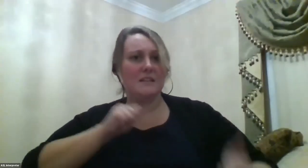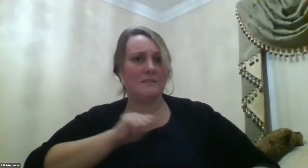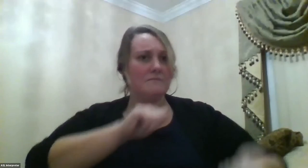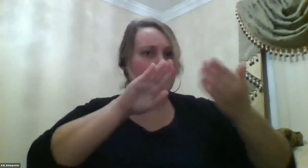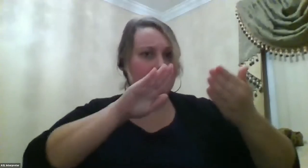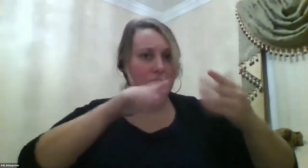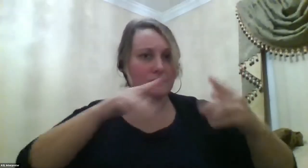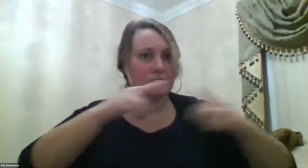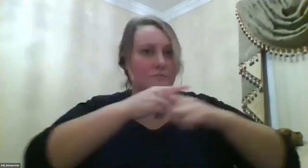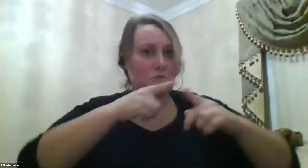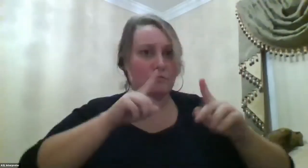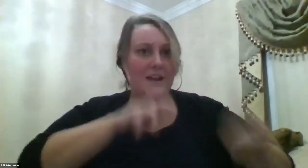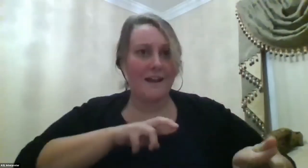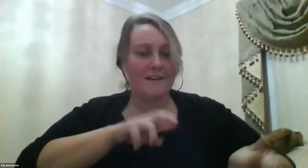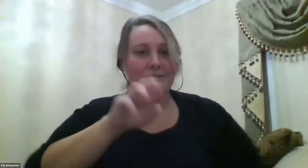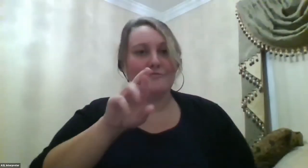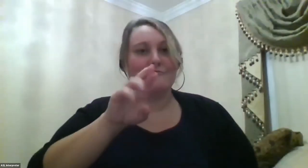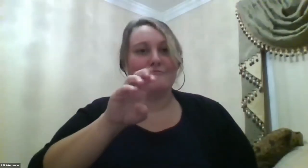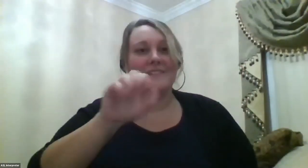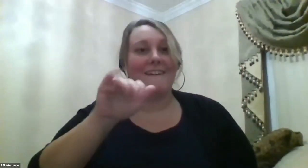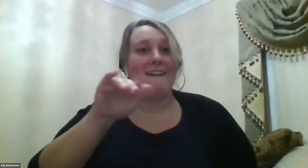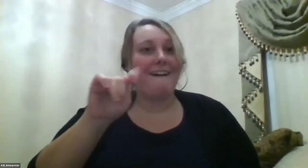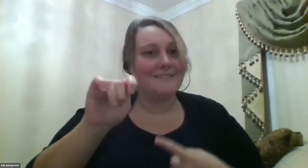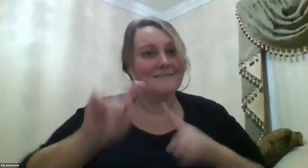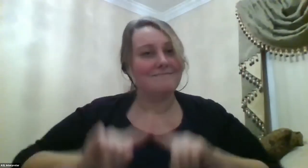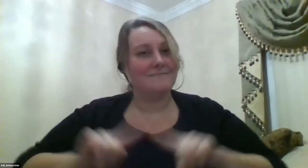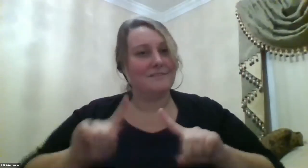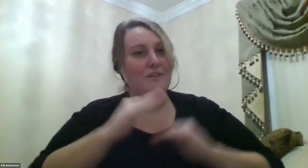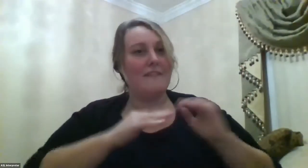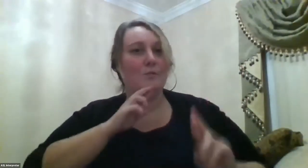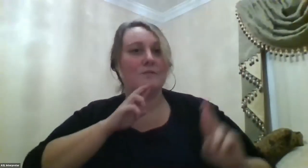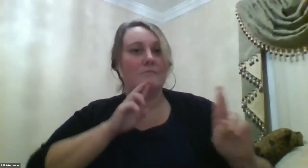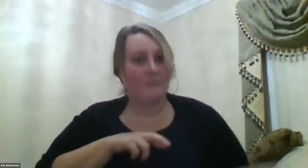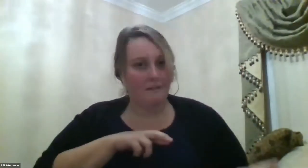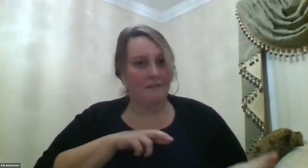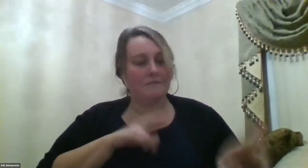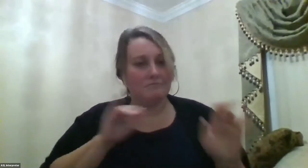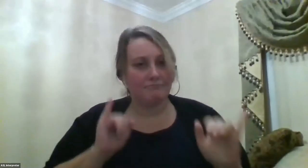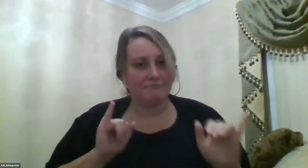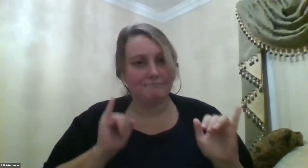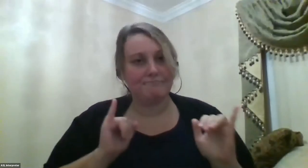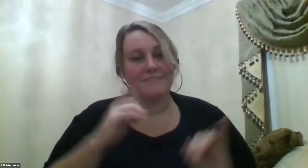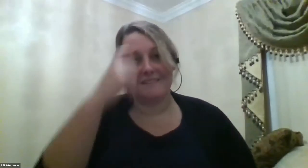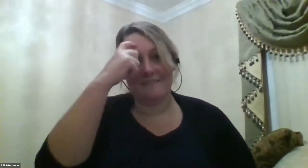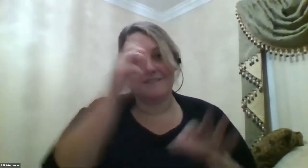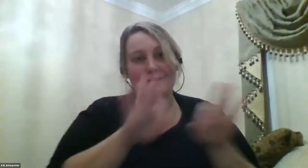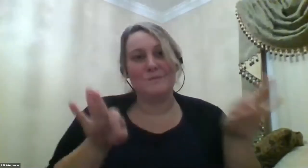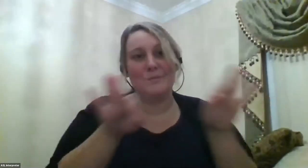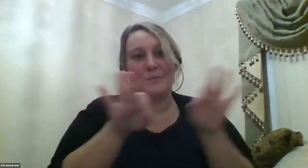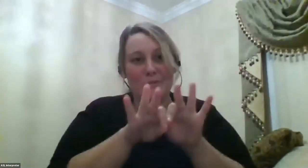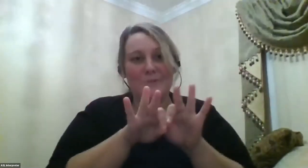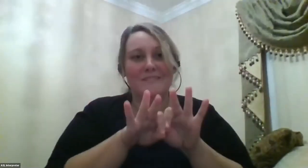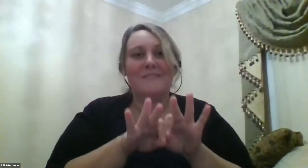um, a really important part of that too, as is speaking with people who have shared